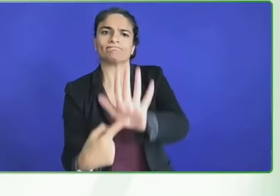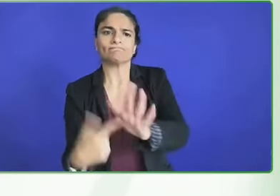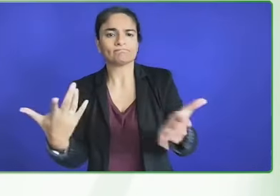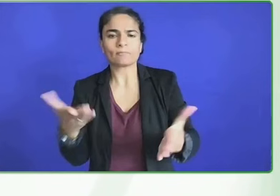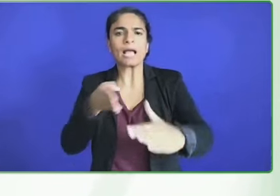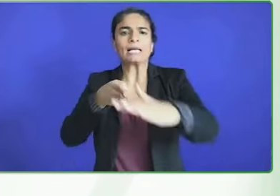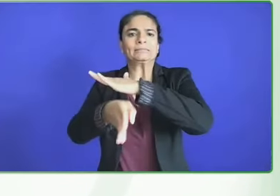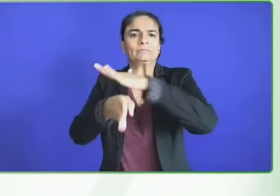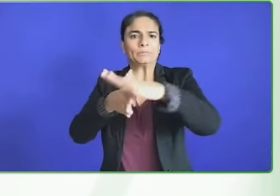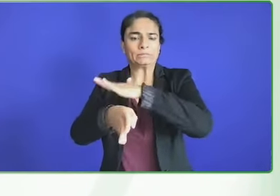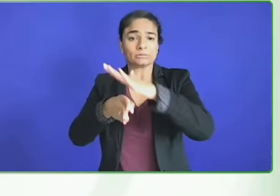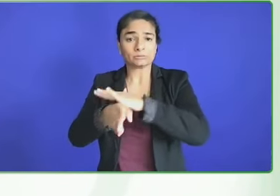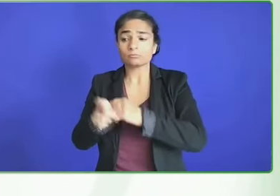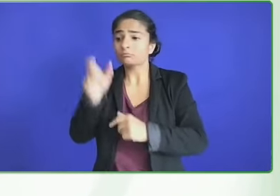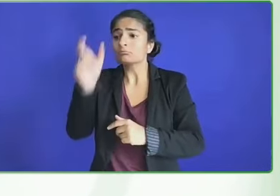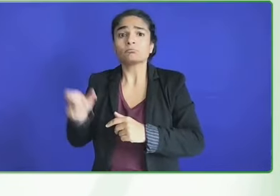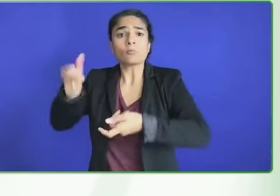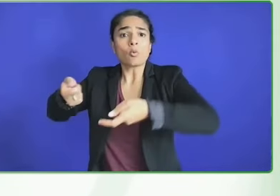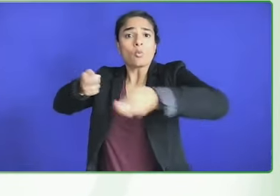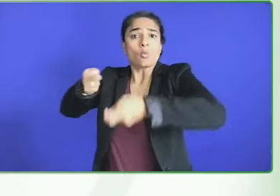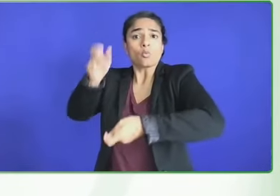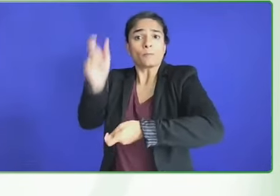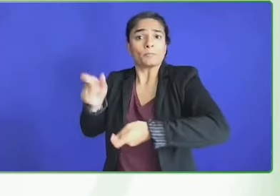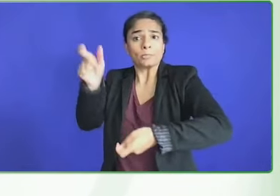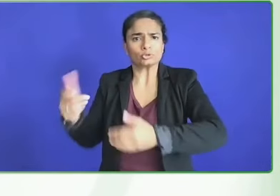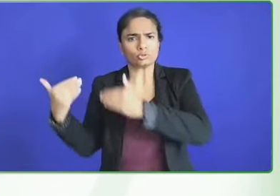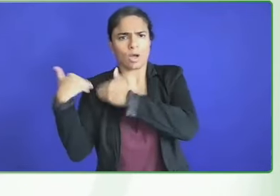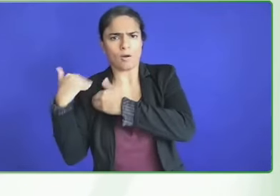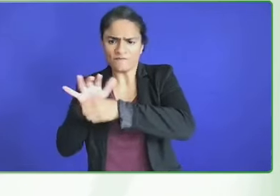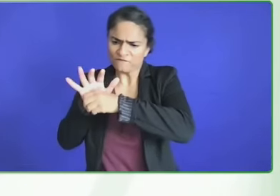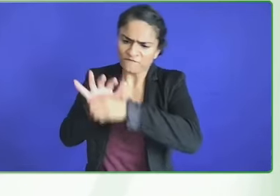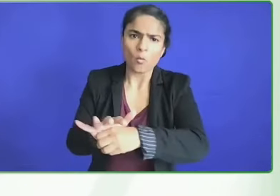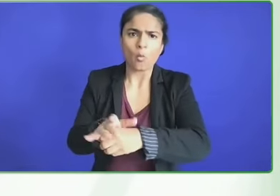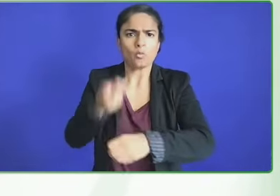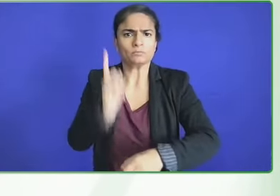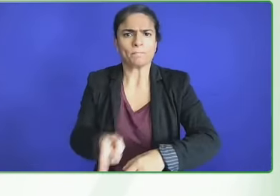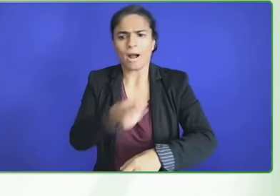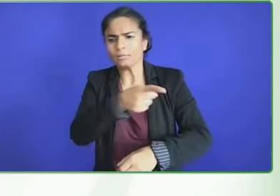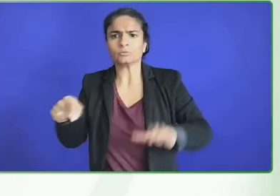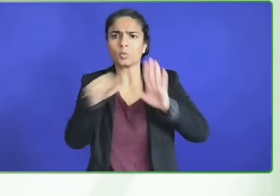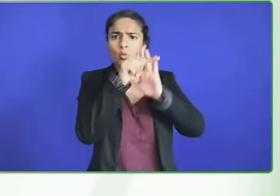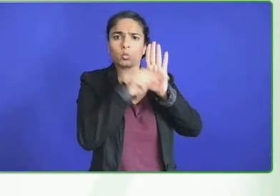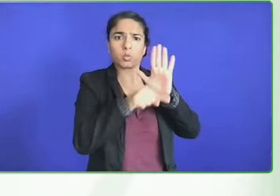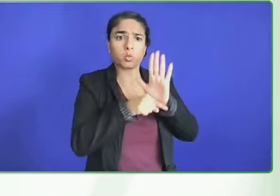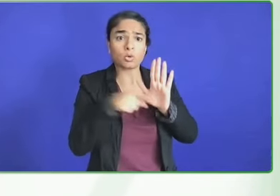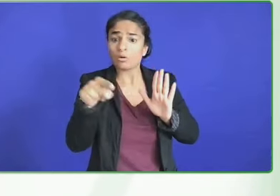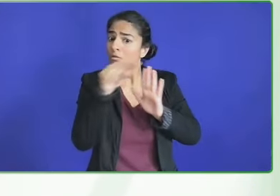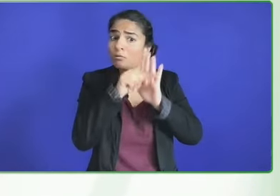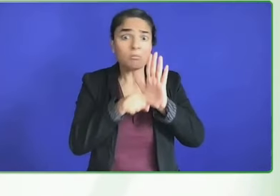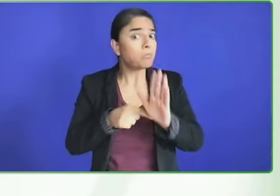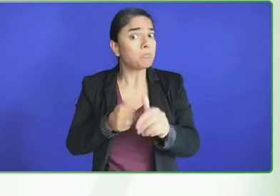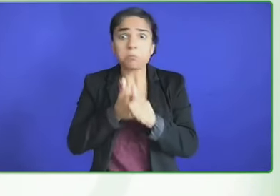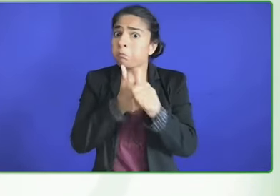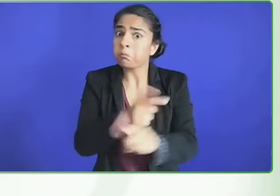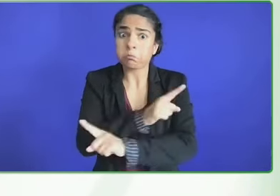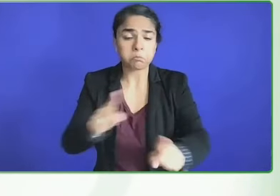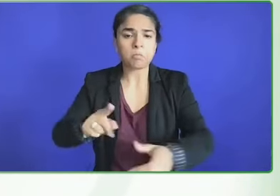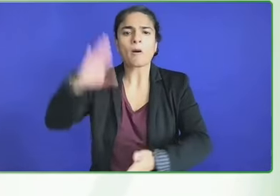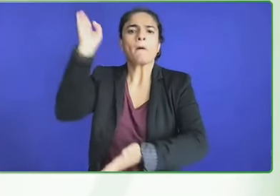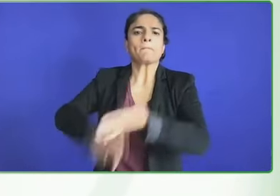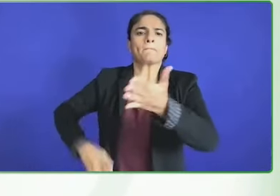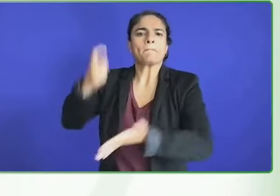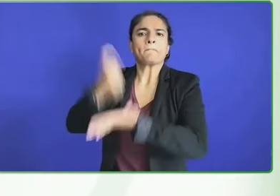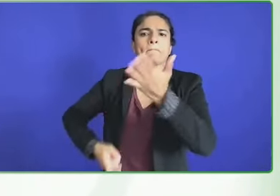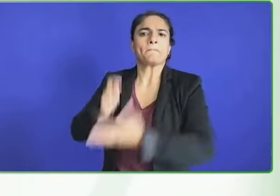requires federal departments and federally regulated industries to take on accountability as well, and proactively seek to remove